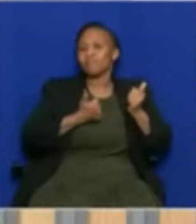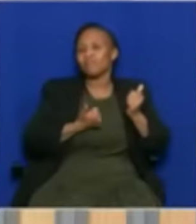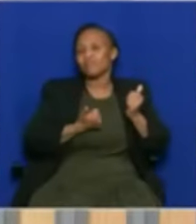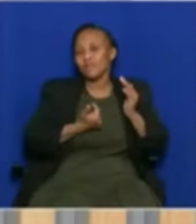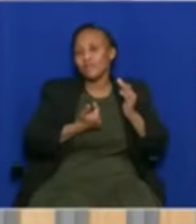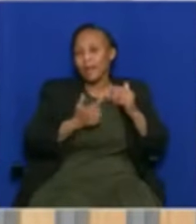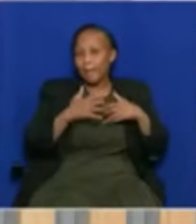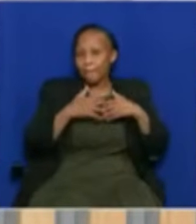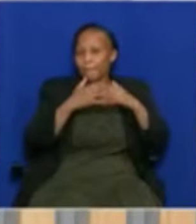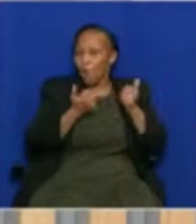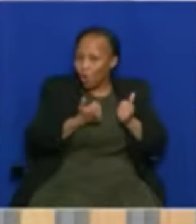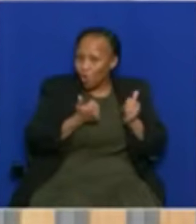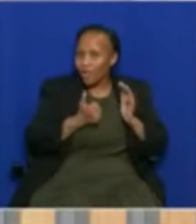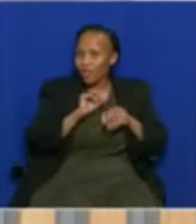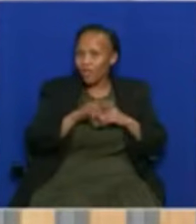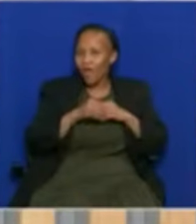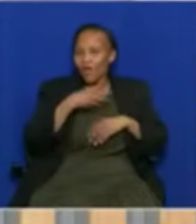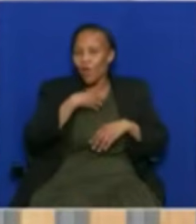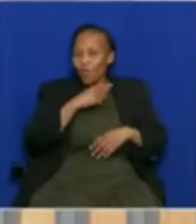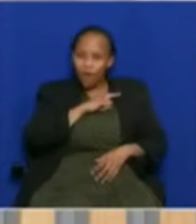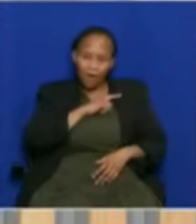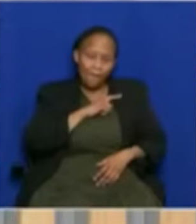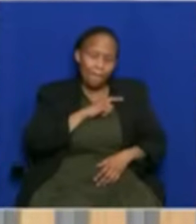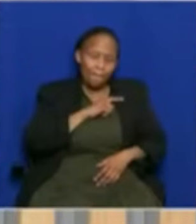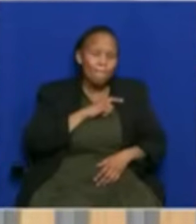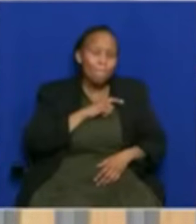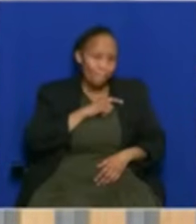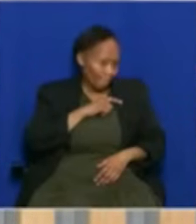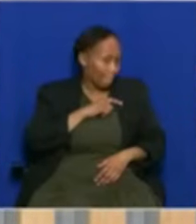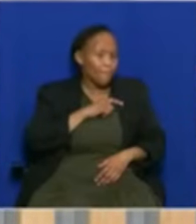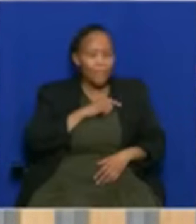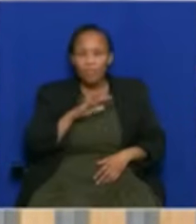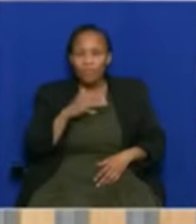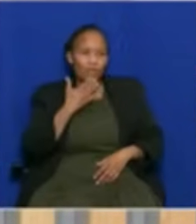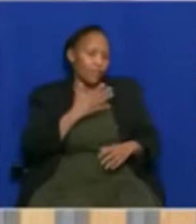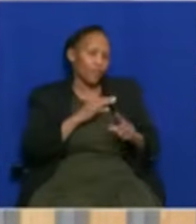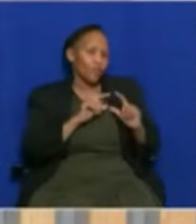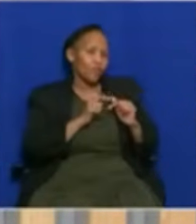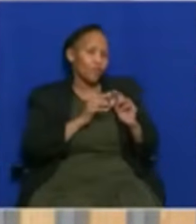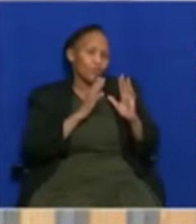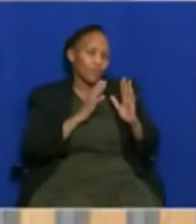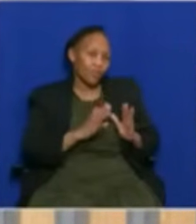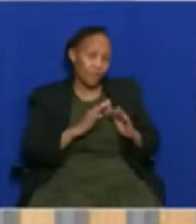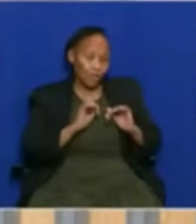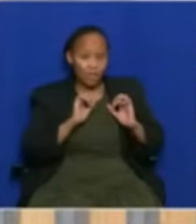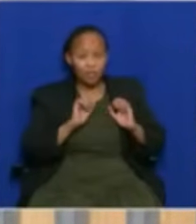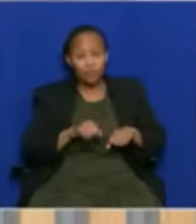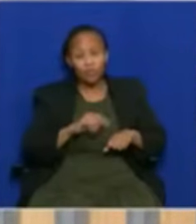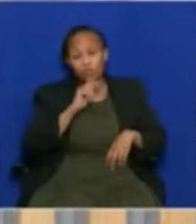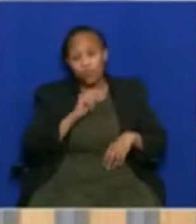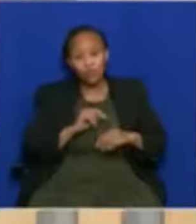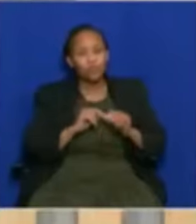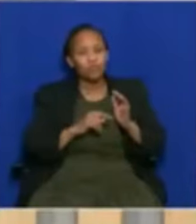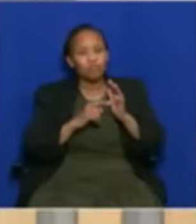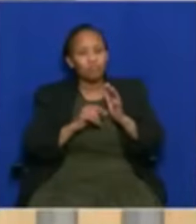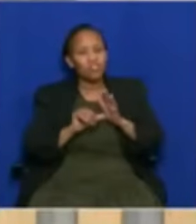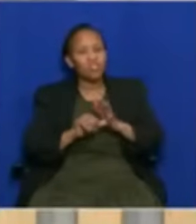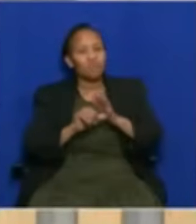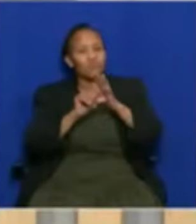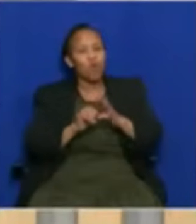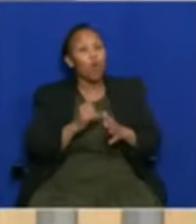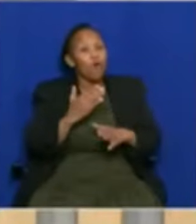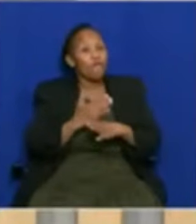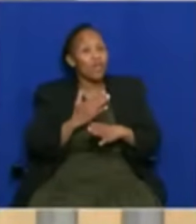Can I respond, Commissioner? Thank you, Commissioner. Yes, all good and well. It is in here, the core functions of the post. This is what's required of